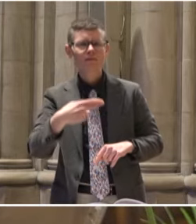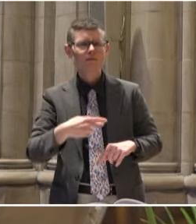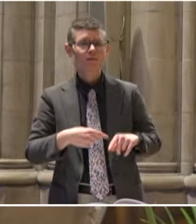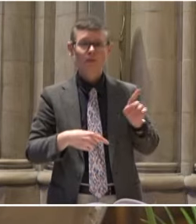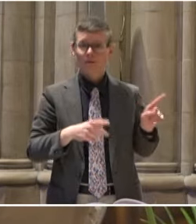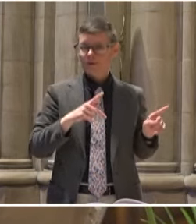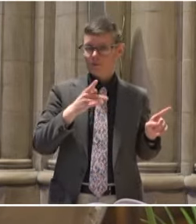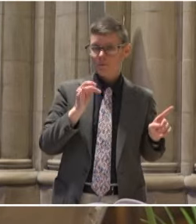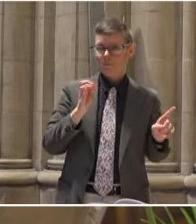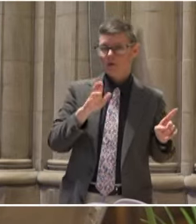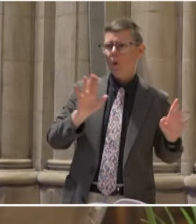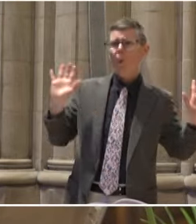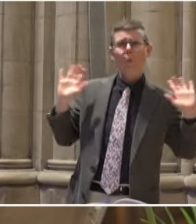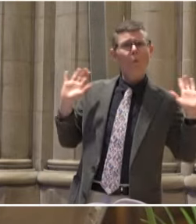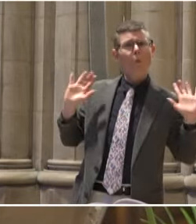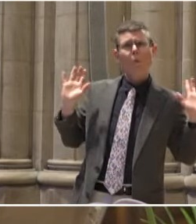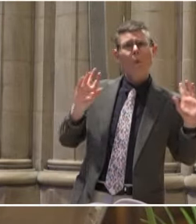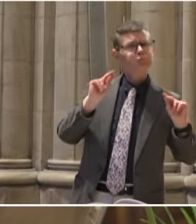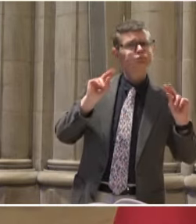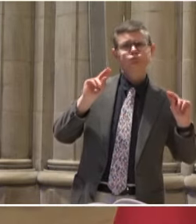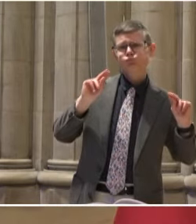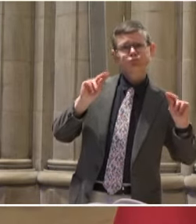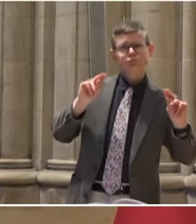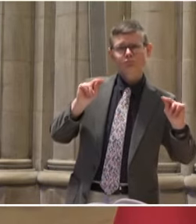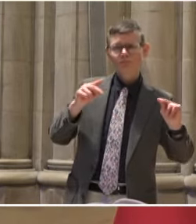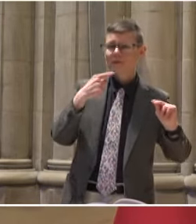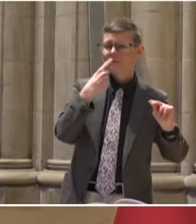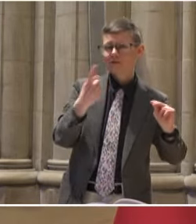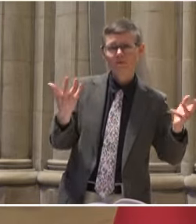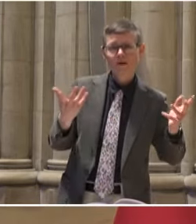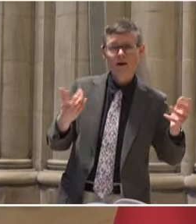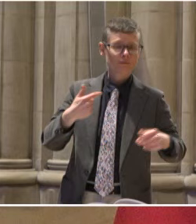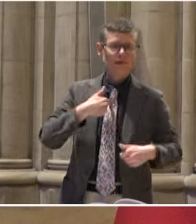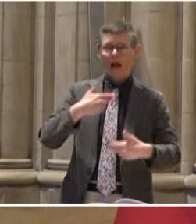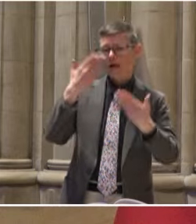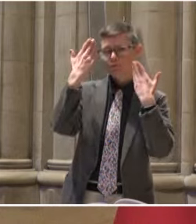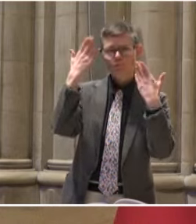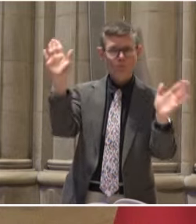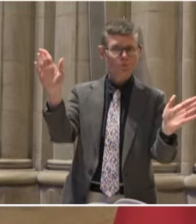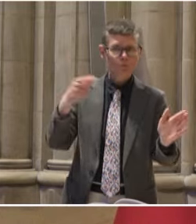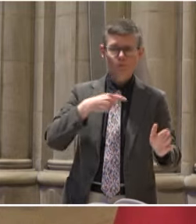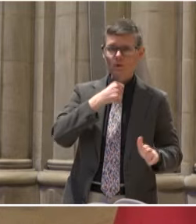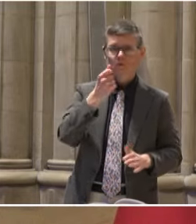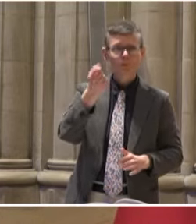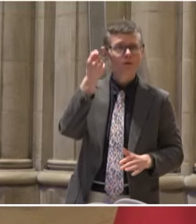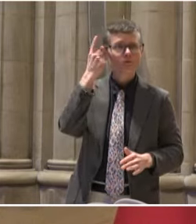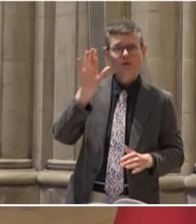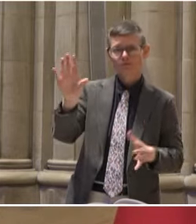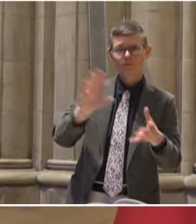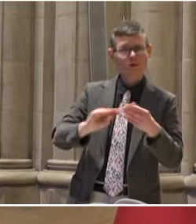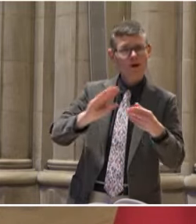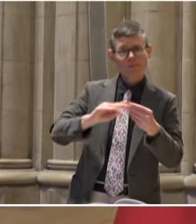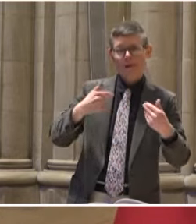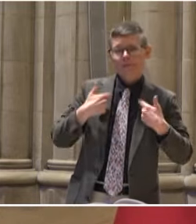But Peter denied it, saying, "I do not know or understand what you're talking about."